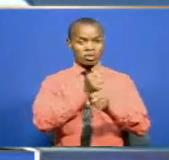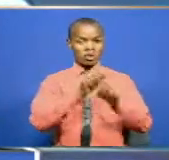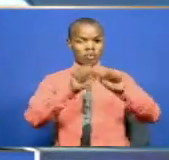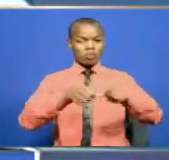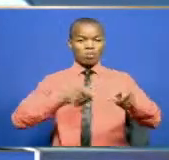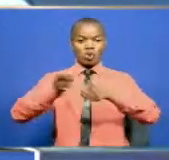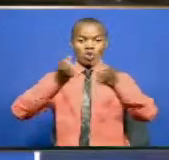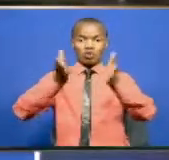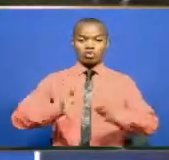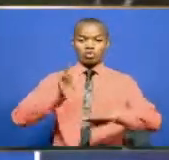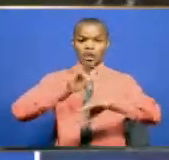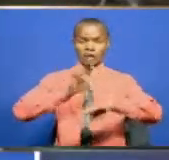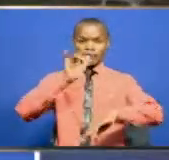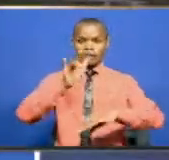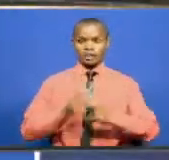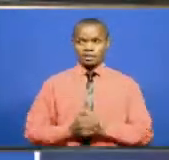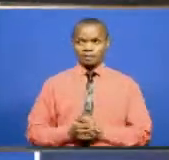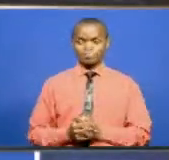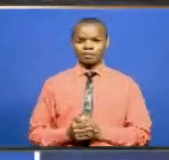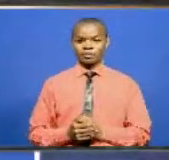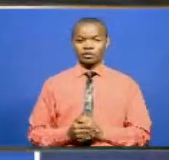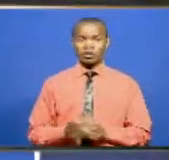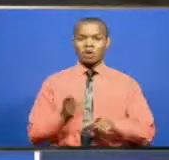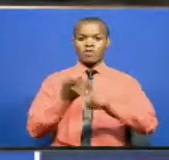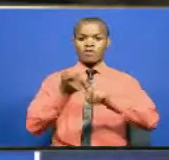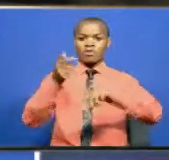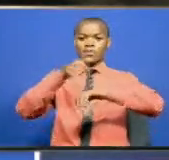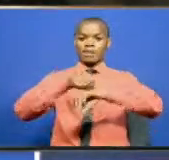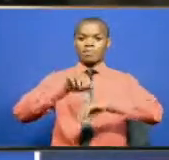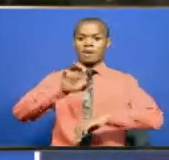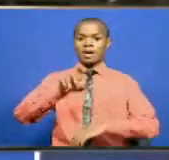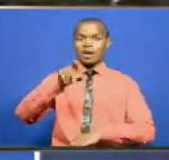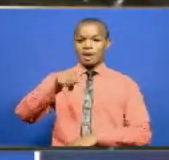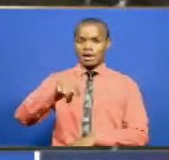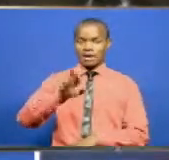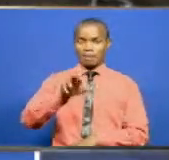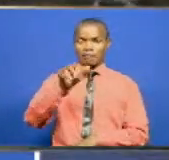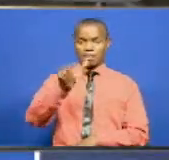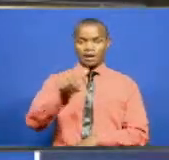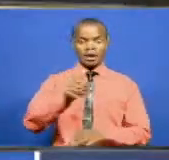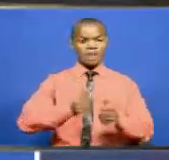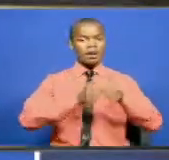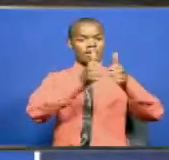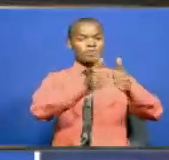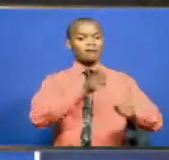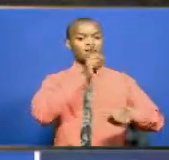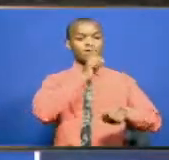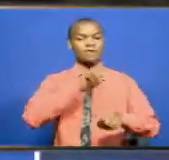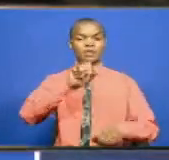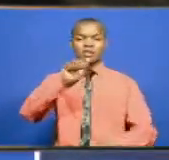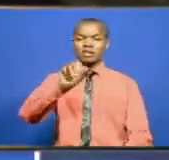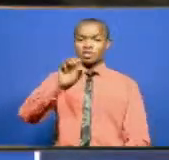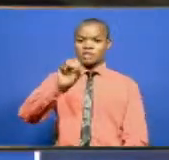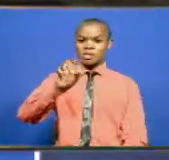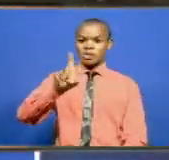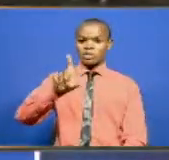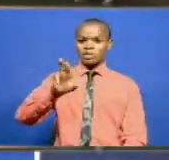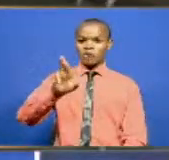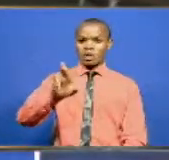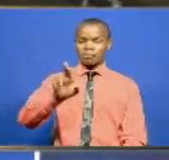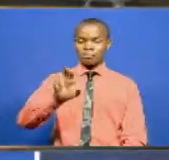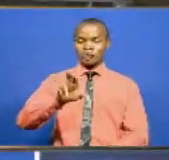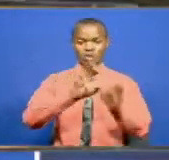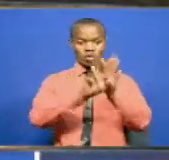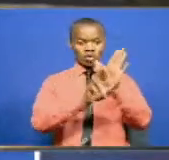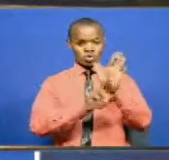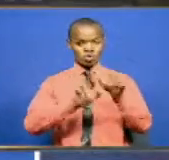regulator. Since the Energy and Petroleum Regulatory Authority published the draft solar regulations 2020, debate has raged with